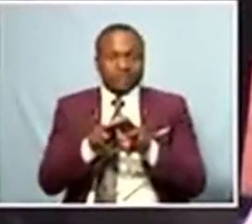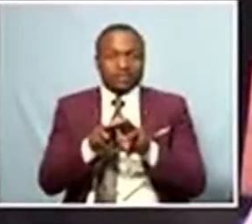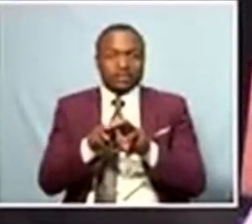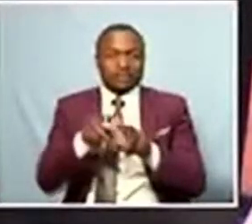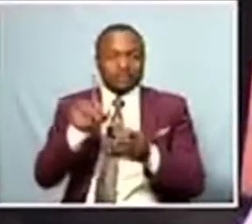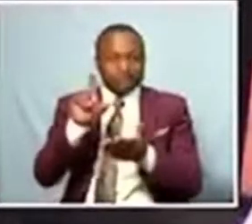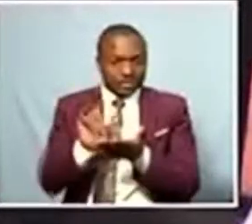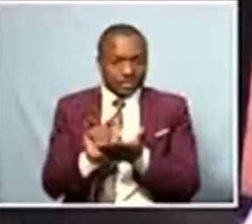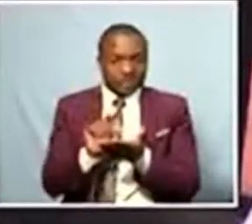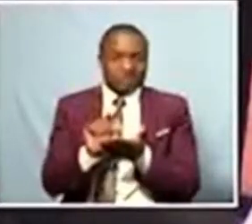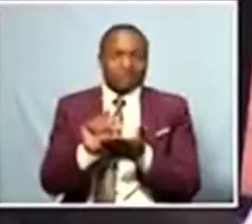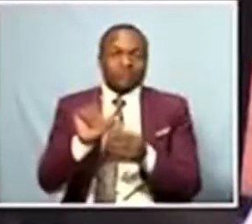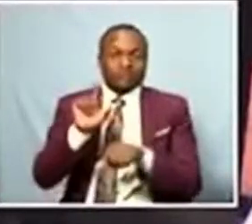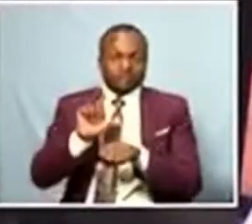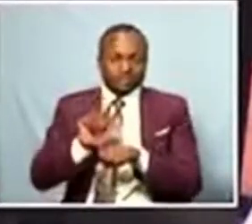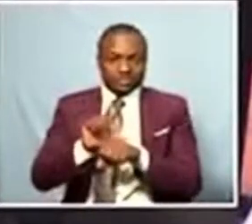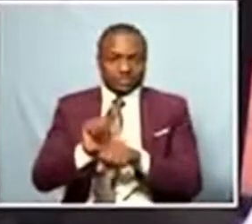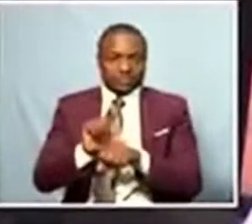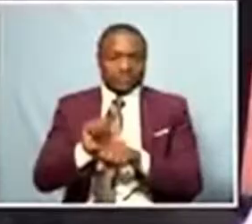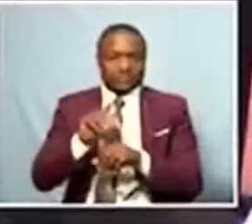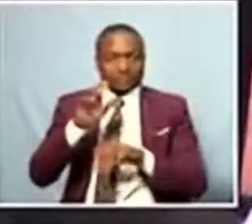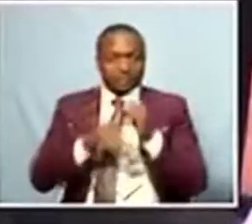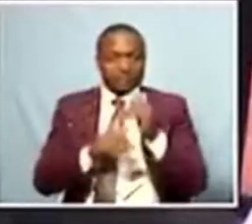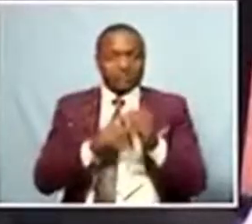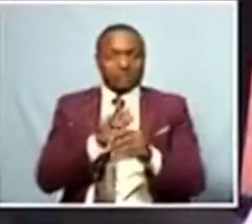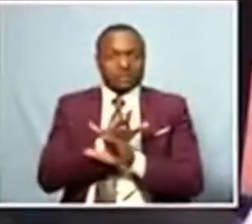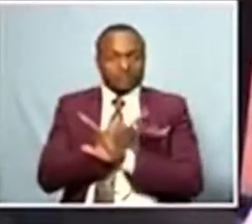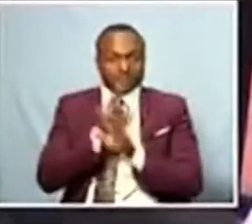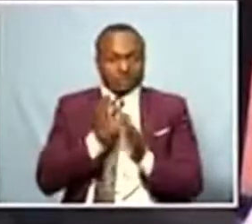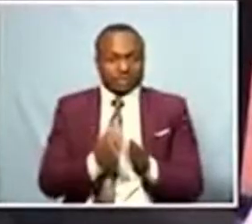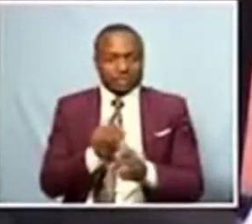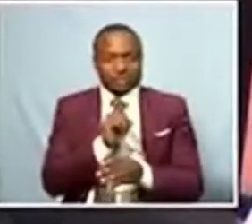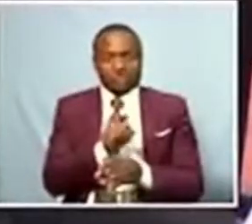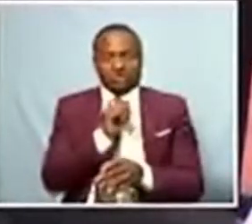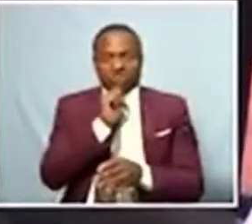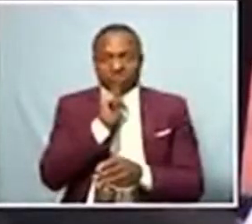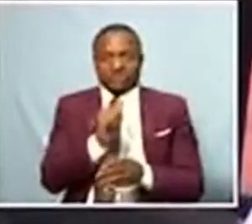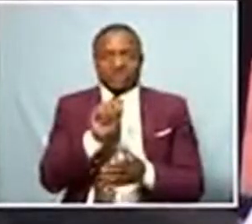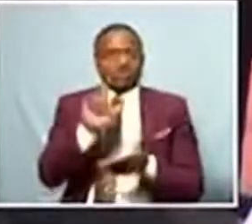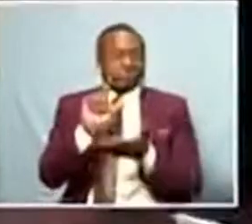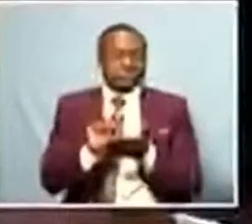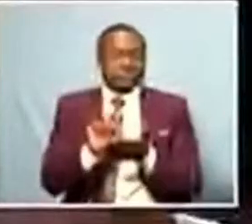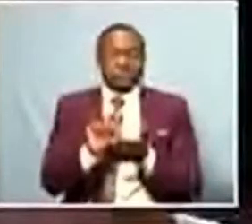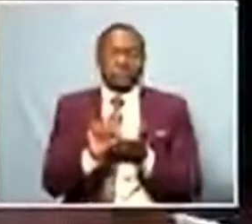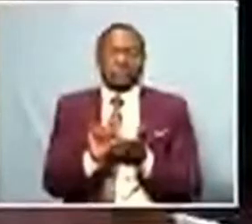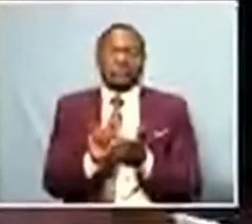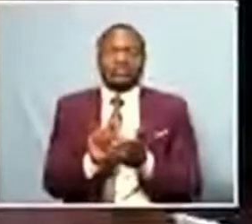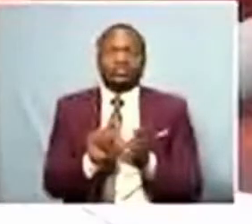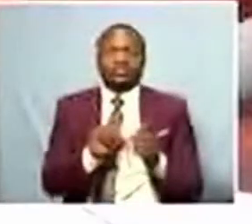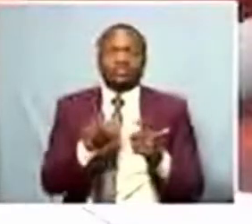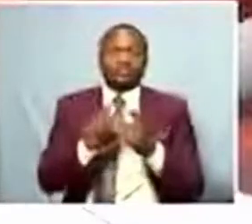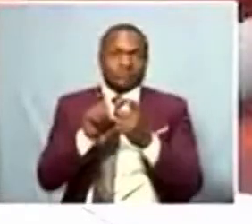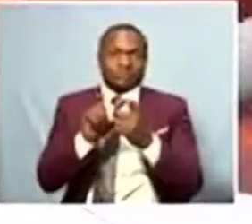So does that not disadvantage our own Zambians in terms of employment opportunities? I submit.